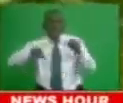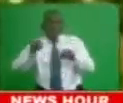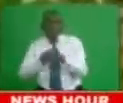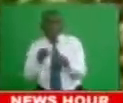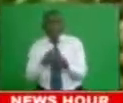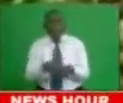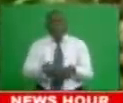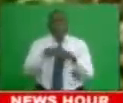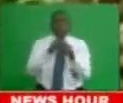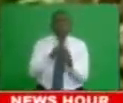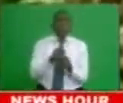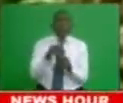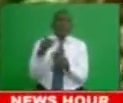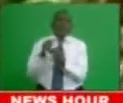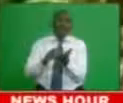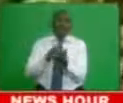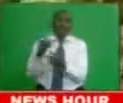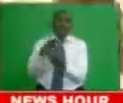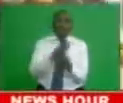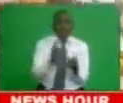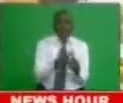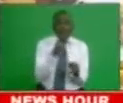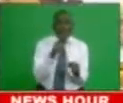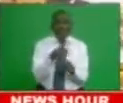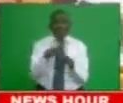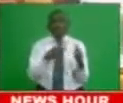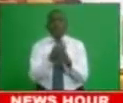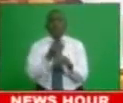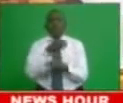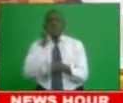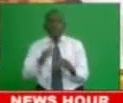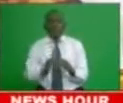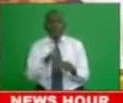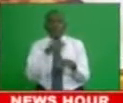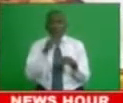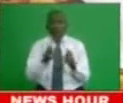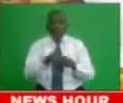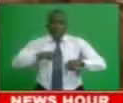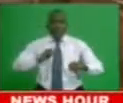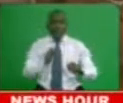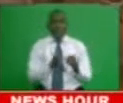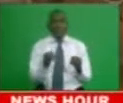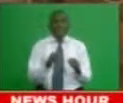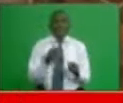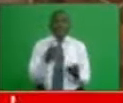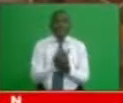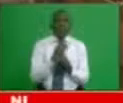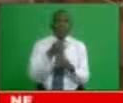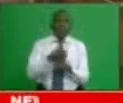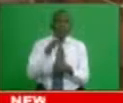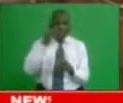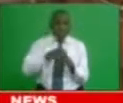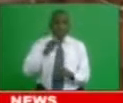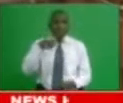and a halt in fertilizer distribution. At the maiden summit of the World Cocoa Farmers Organization, the chief executive of the Ghana Cocoa Board,